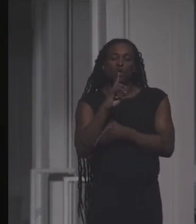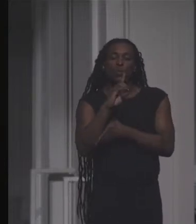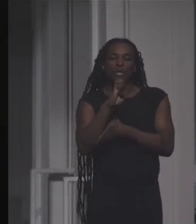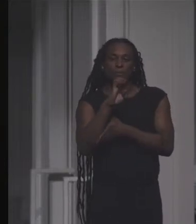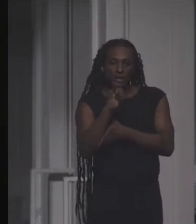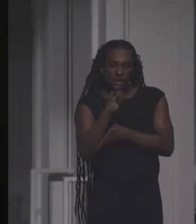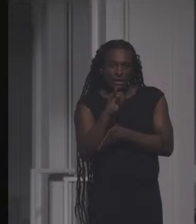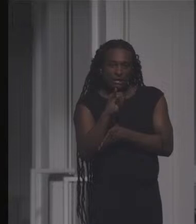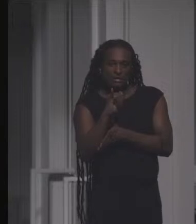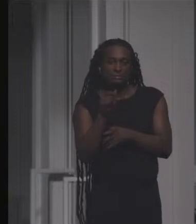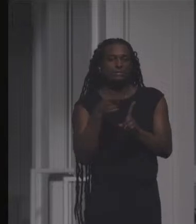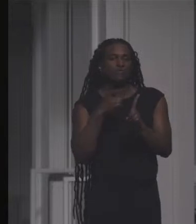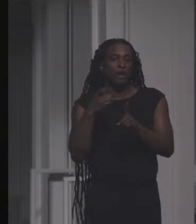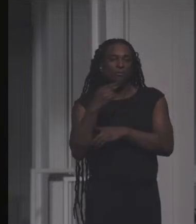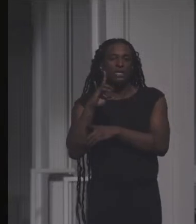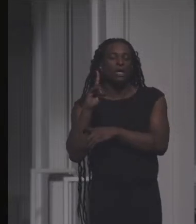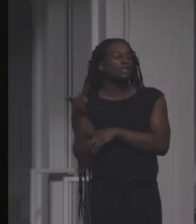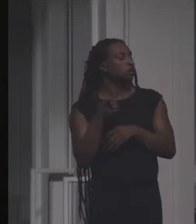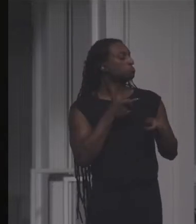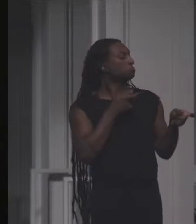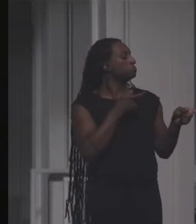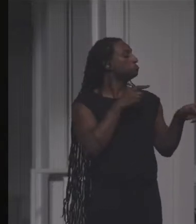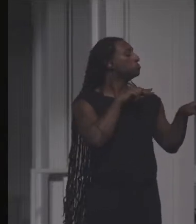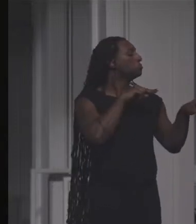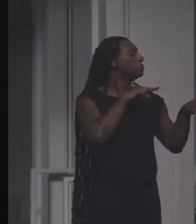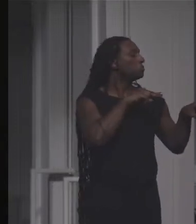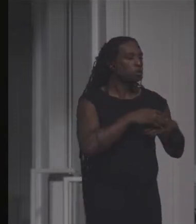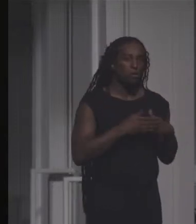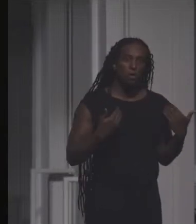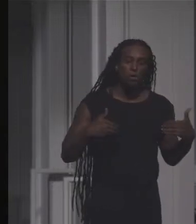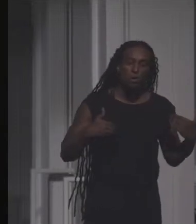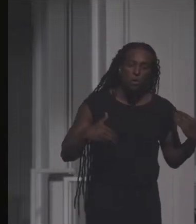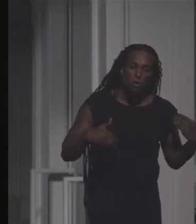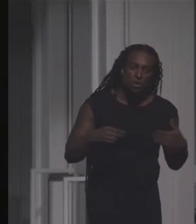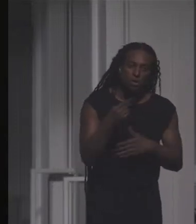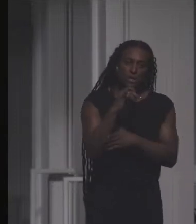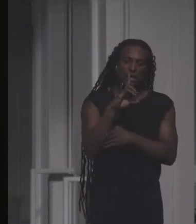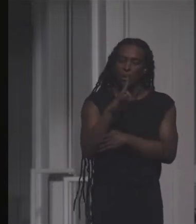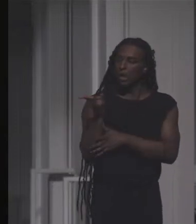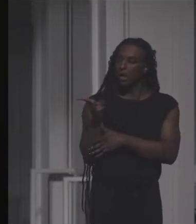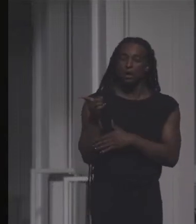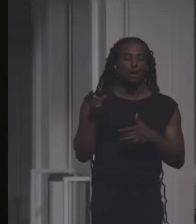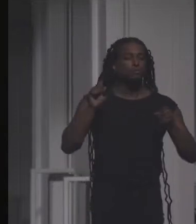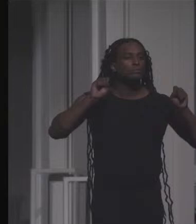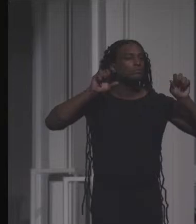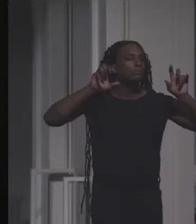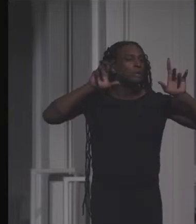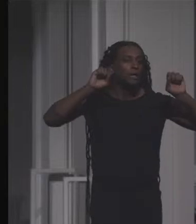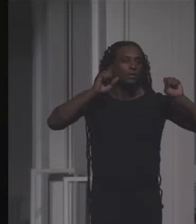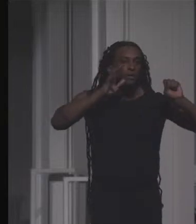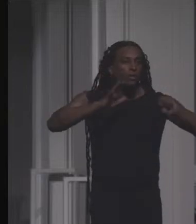direction. So Hild must have been extraordinary.